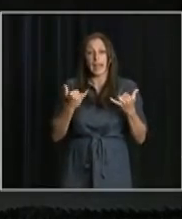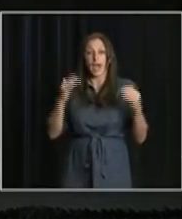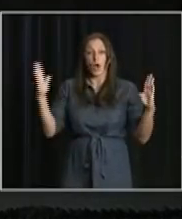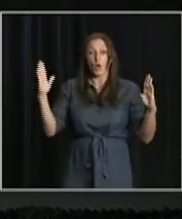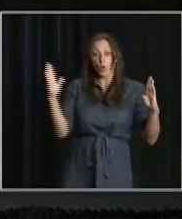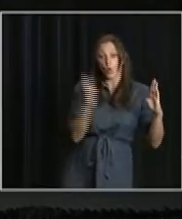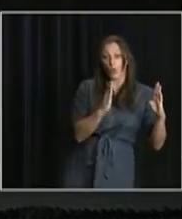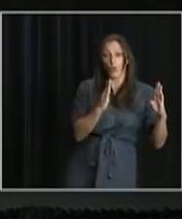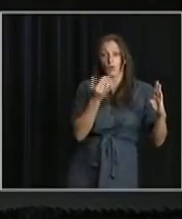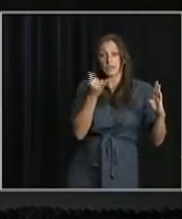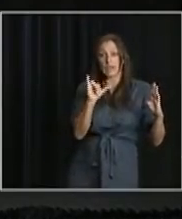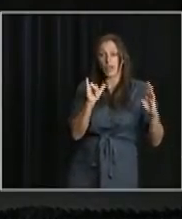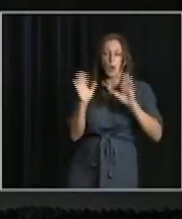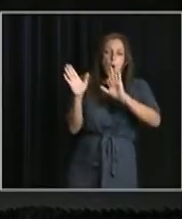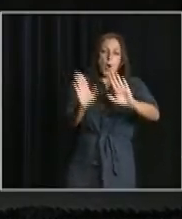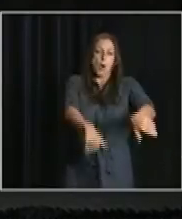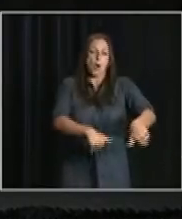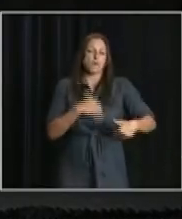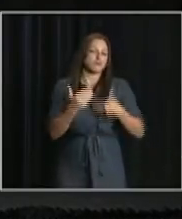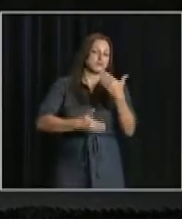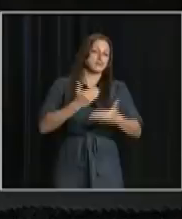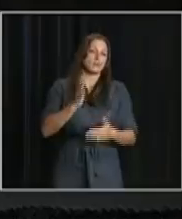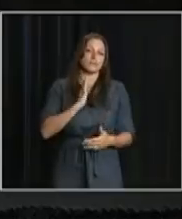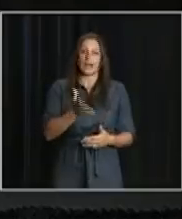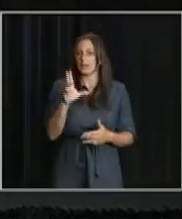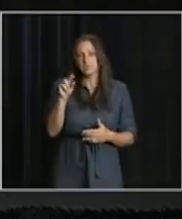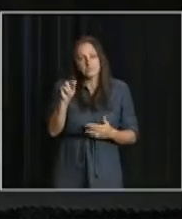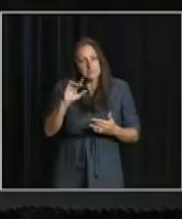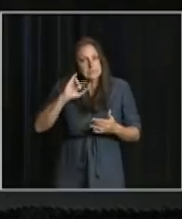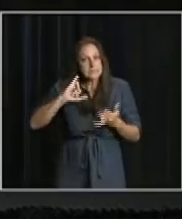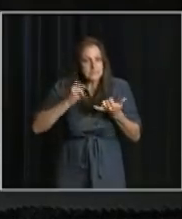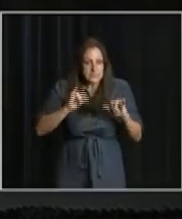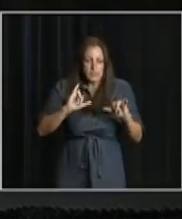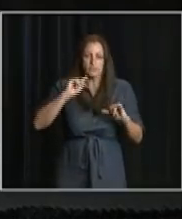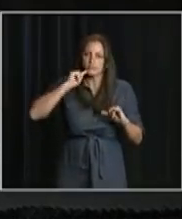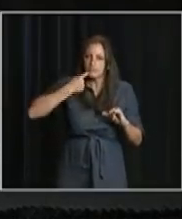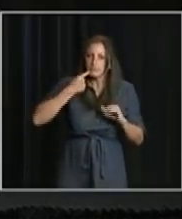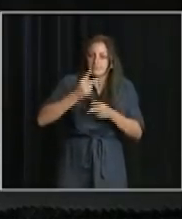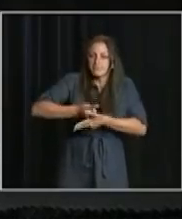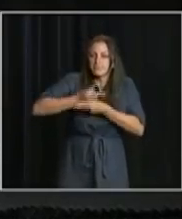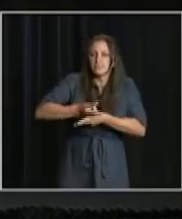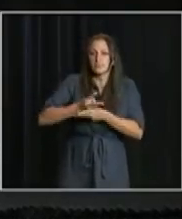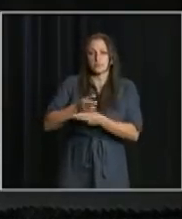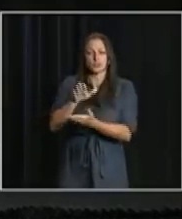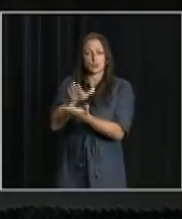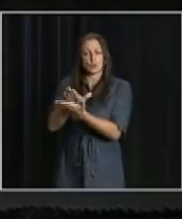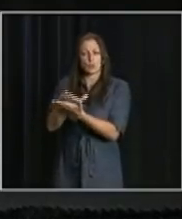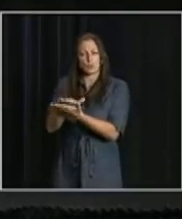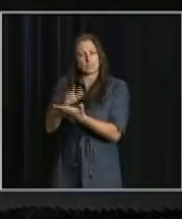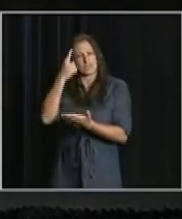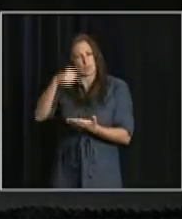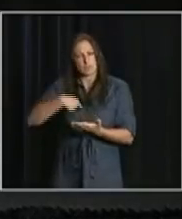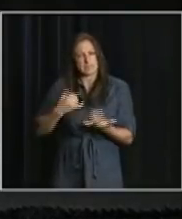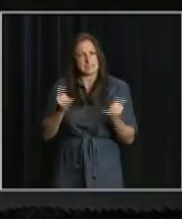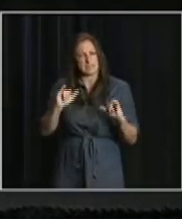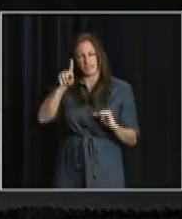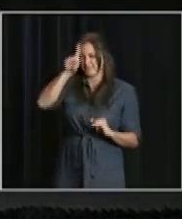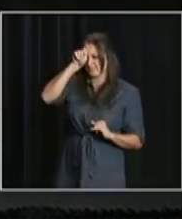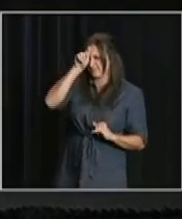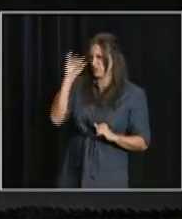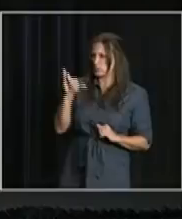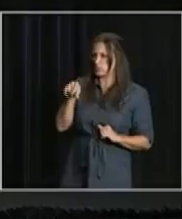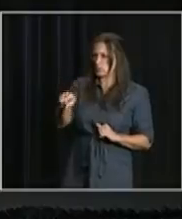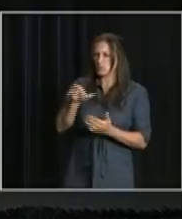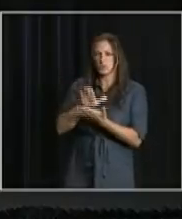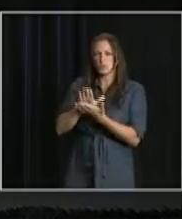to be careful about what we're doing. The schools are still a little perplexing to me also. I